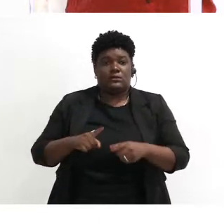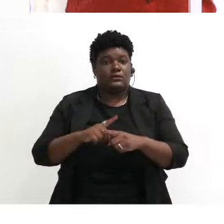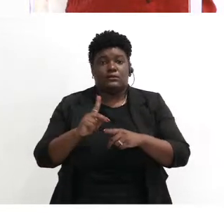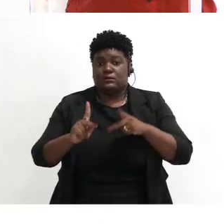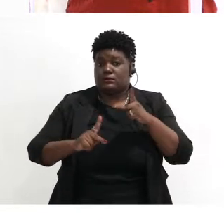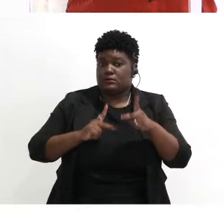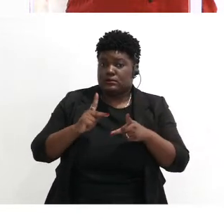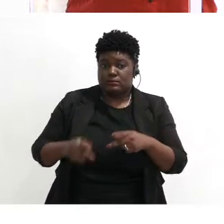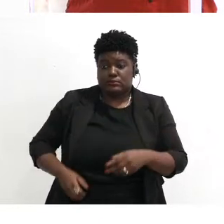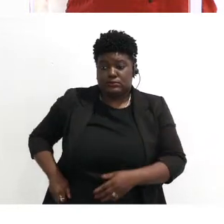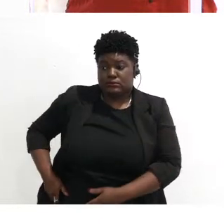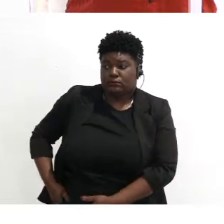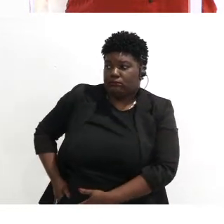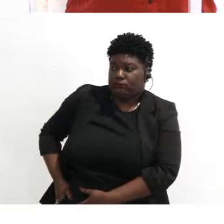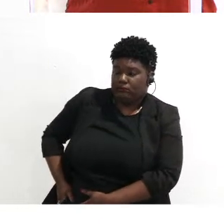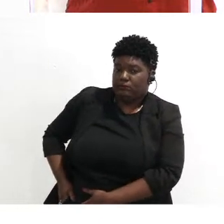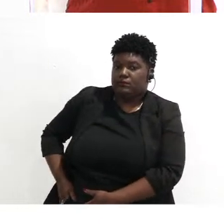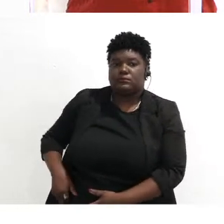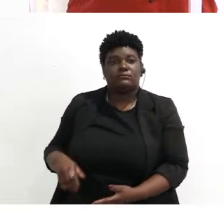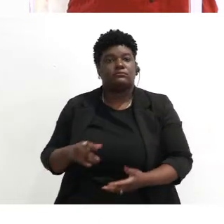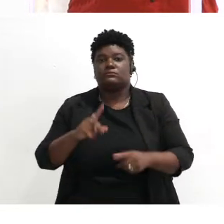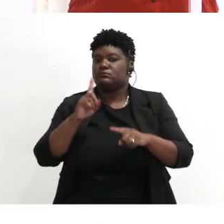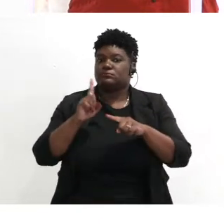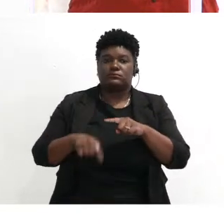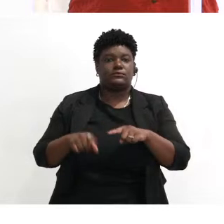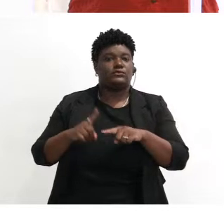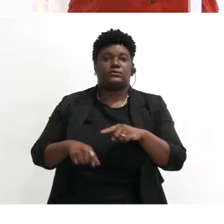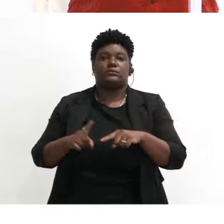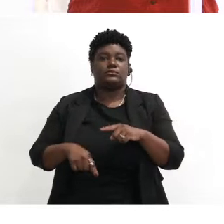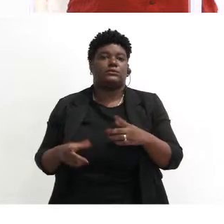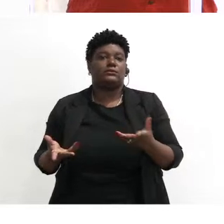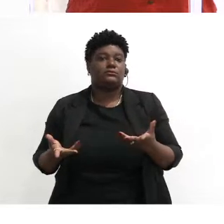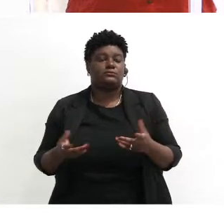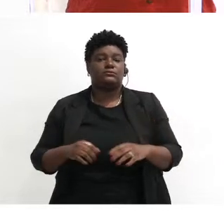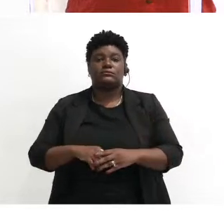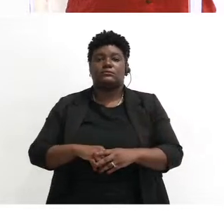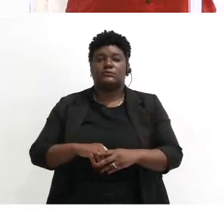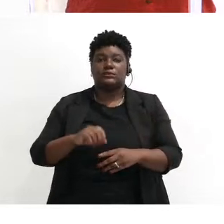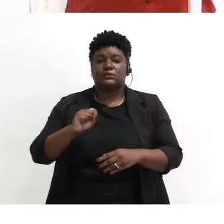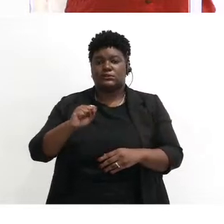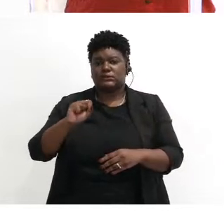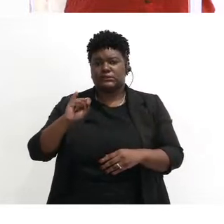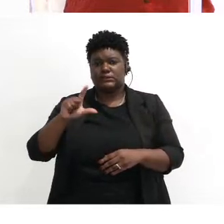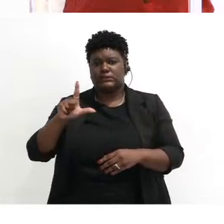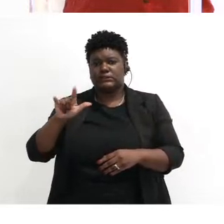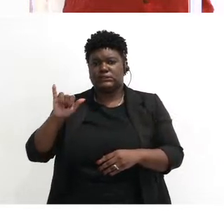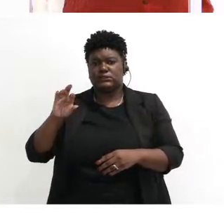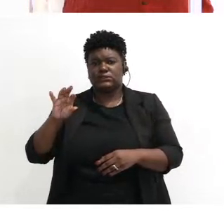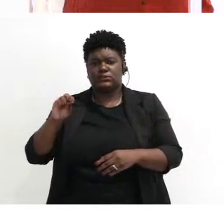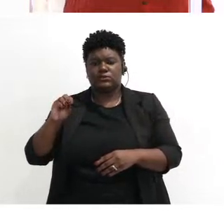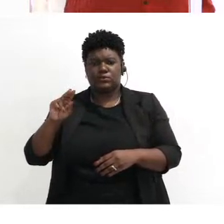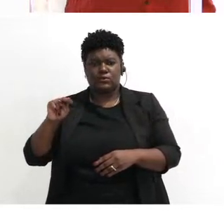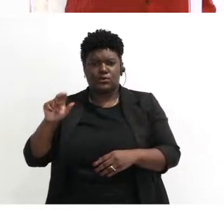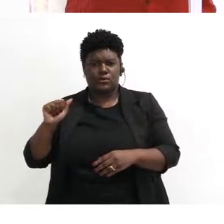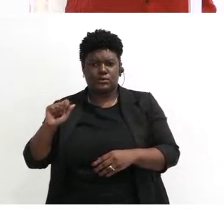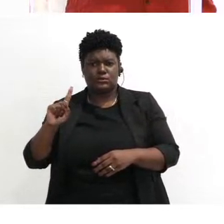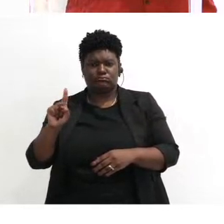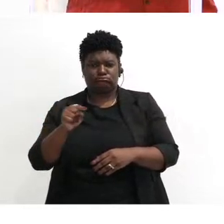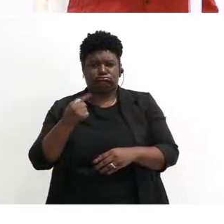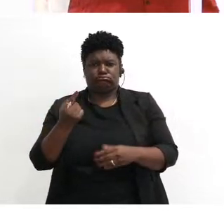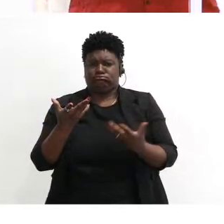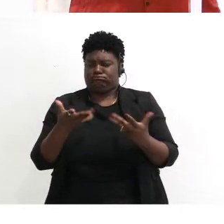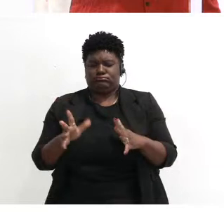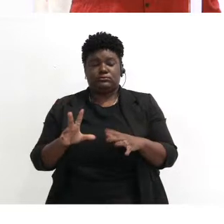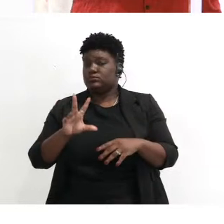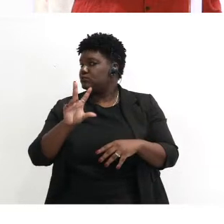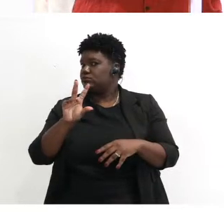that is not just through silicon, it's primarily through packaging. And so how do you make these packages smaller and smaller? So here's